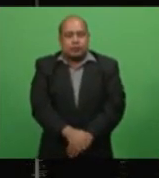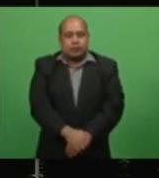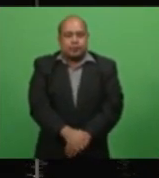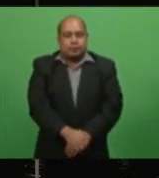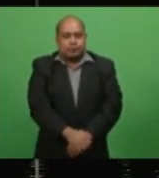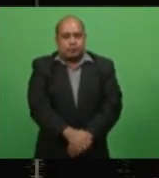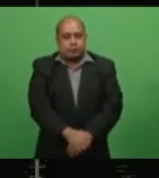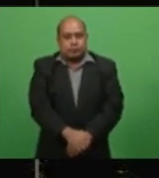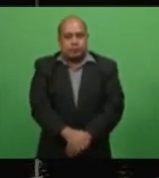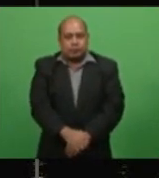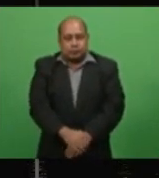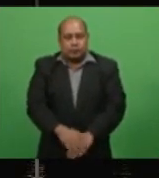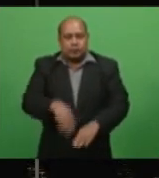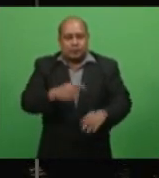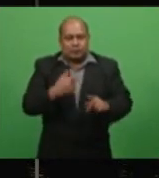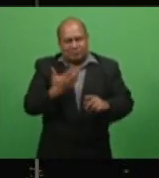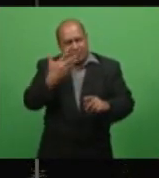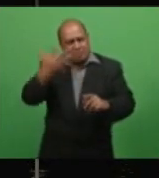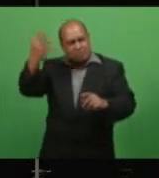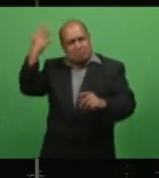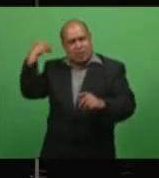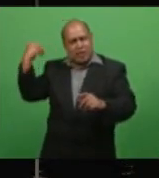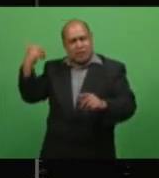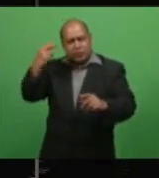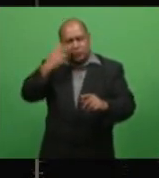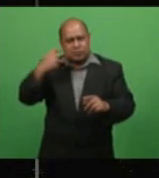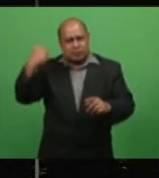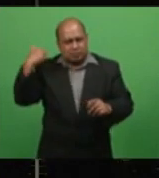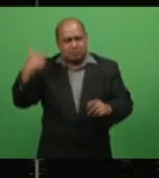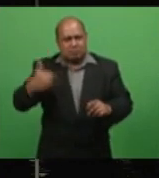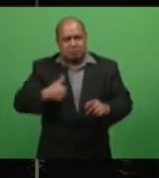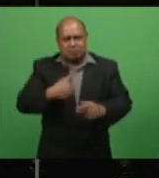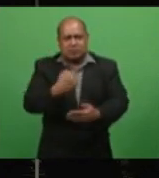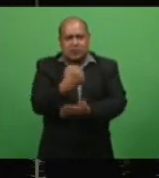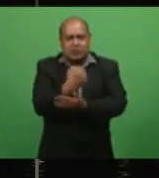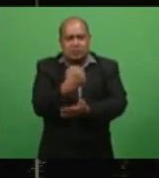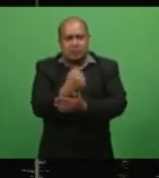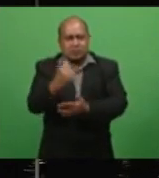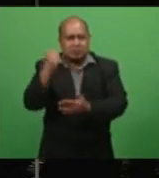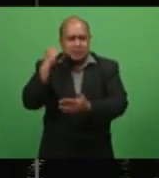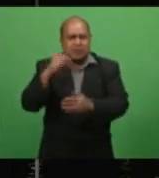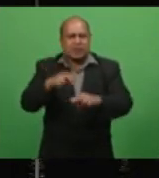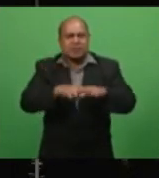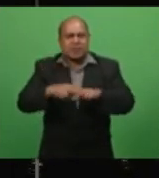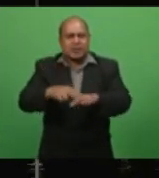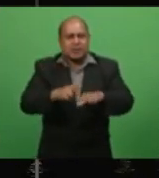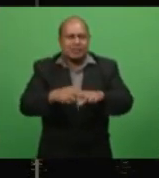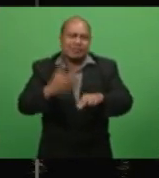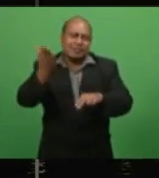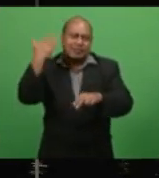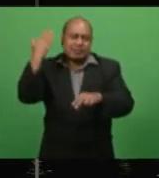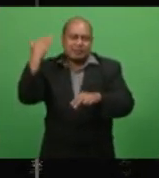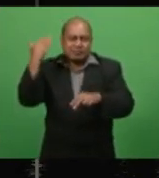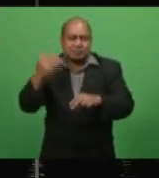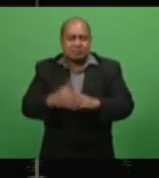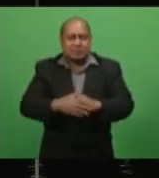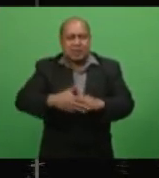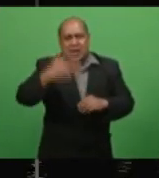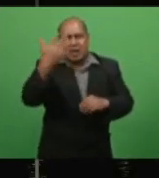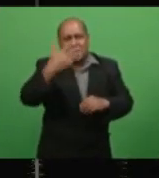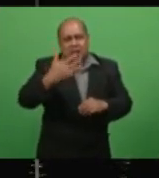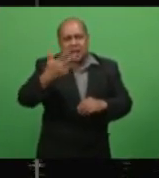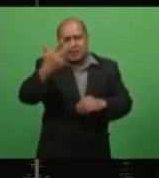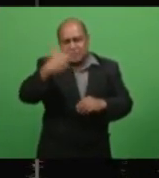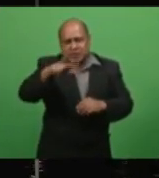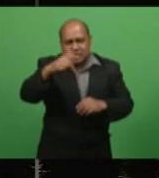Former flying Fijian John Sandy is living the dream of glory behind the try-line. The 1987 Flying Fijians World Cup lock says